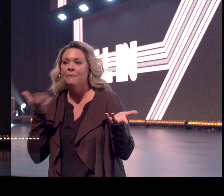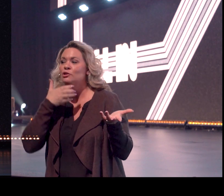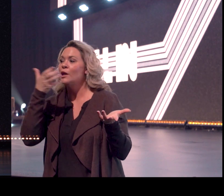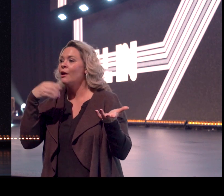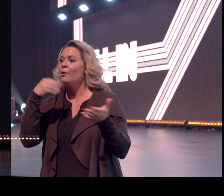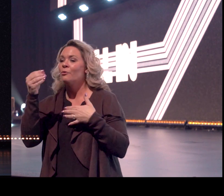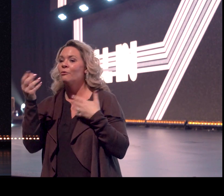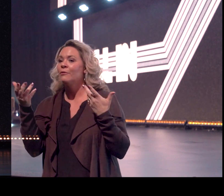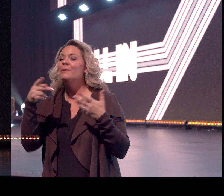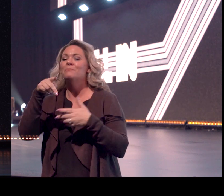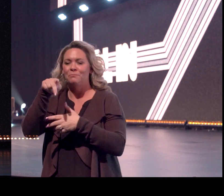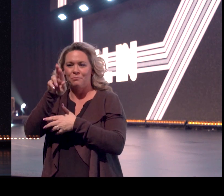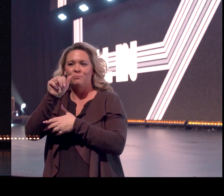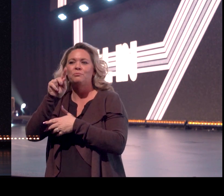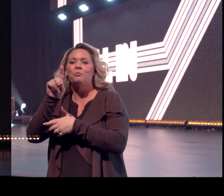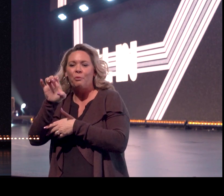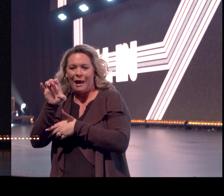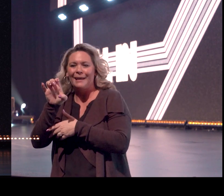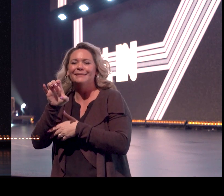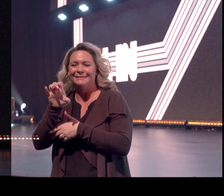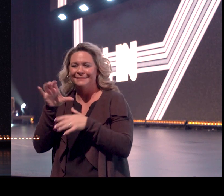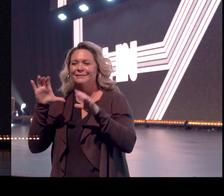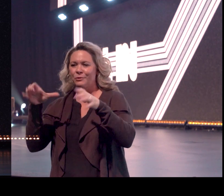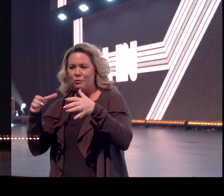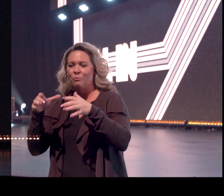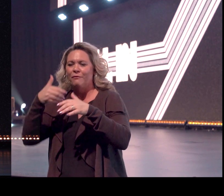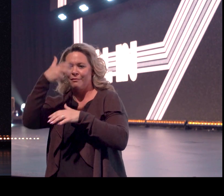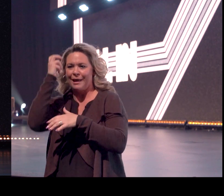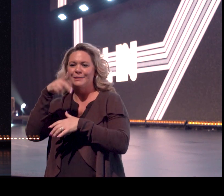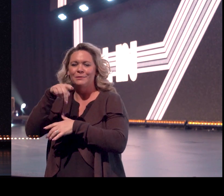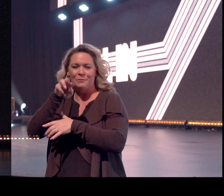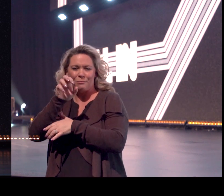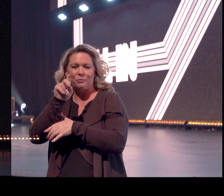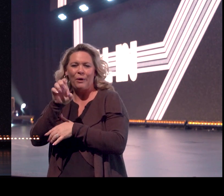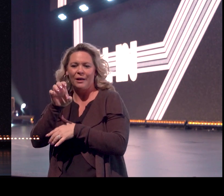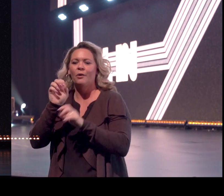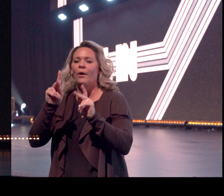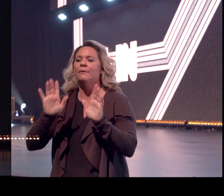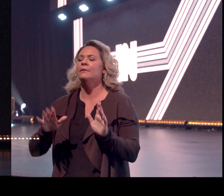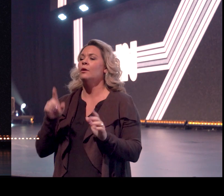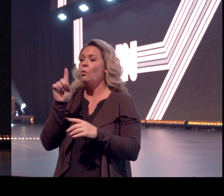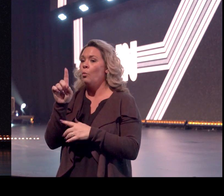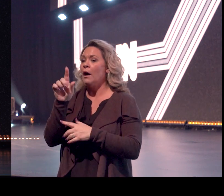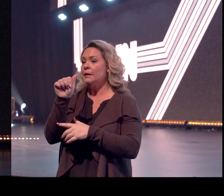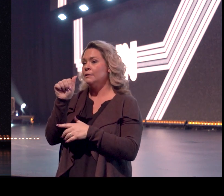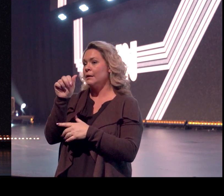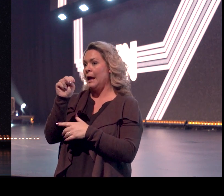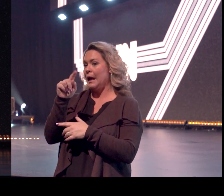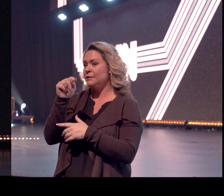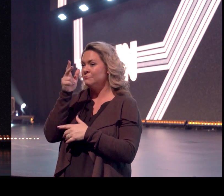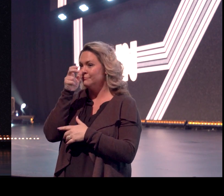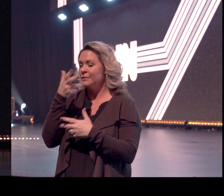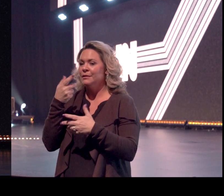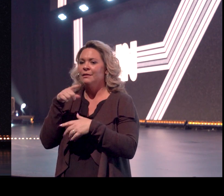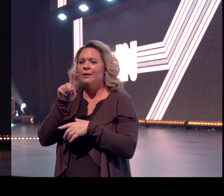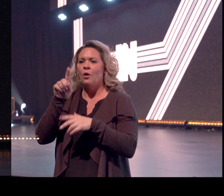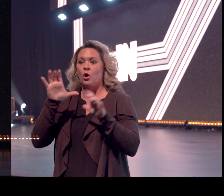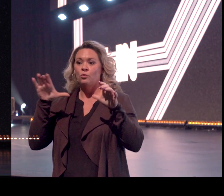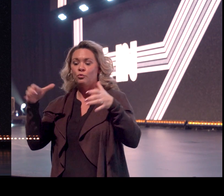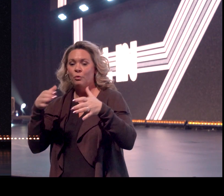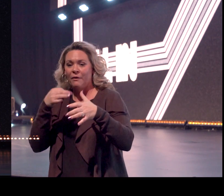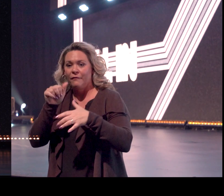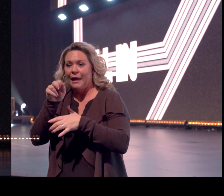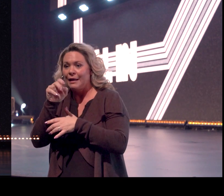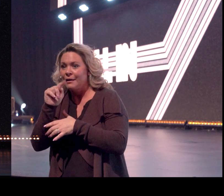lions? If you know it, shout it out loud. What do we call them? Okay, it's a pride. It's a pride. Right? You know, it'll get a little bit harder. One ant, an ant. What